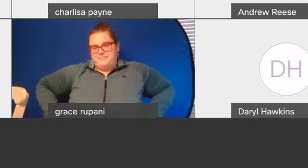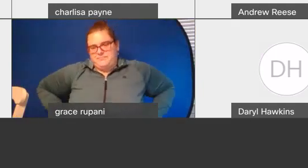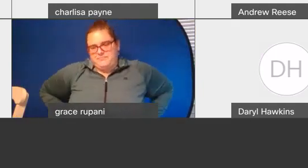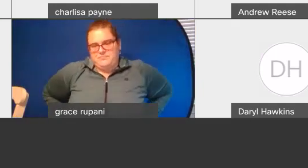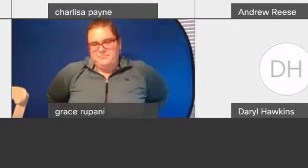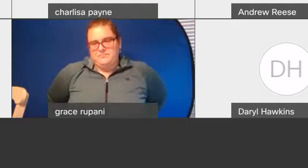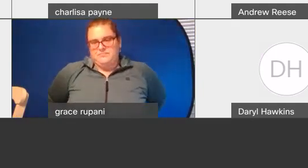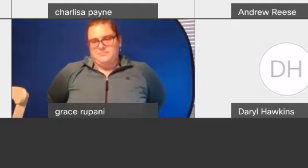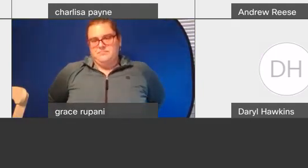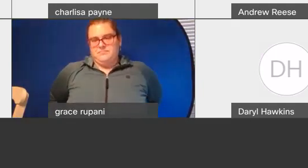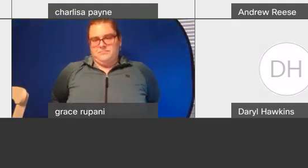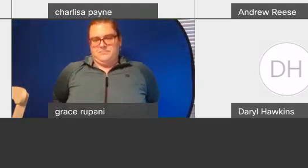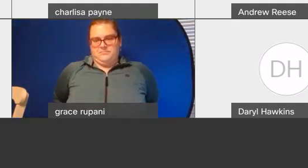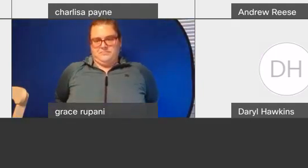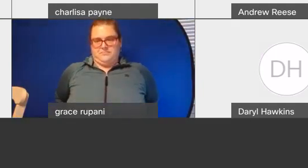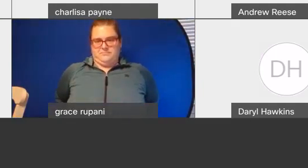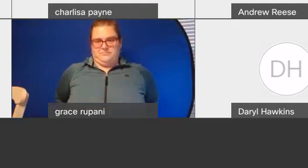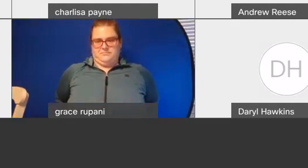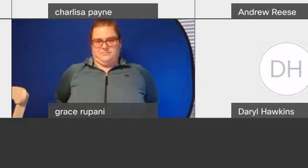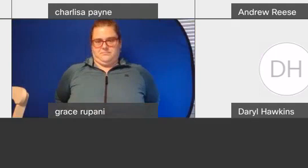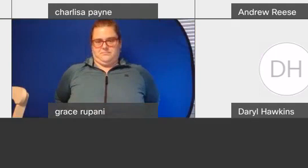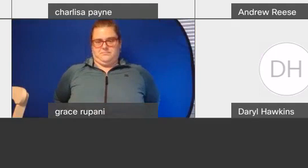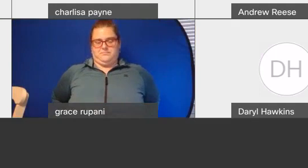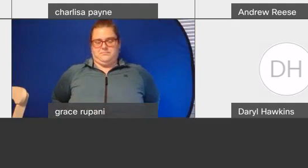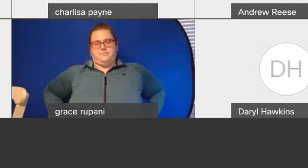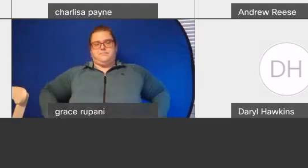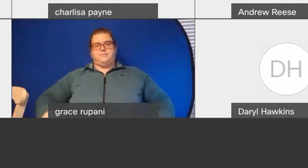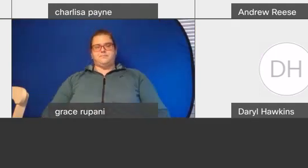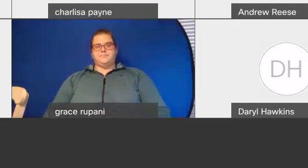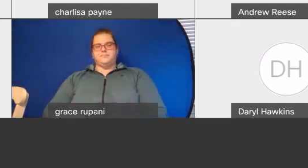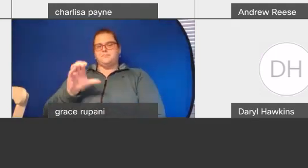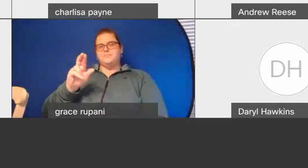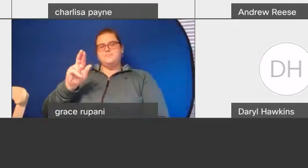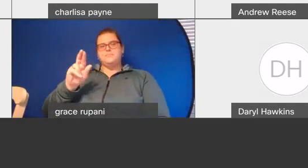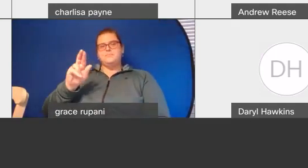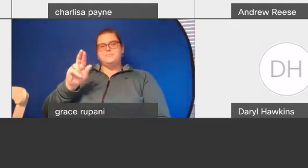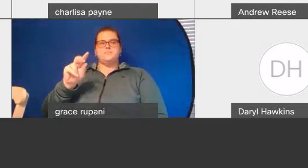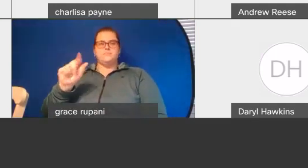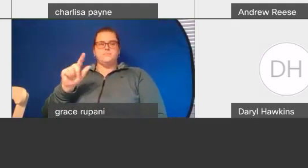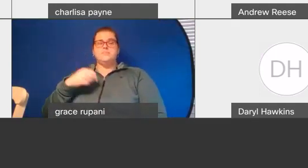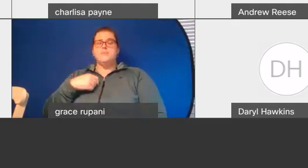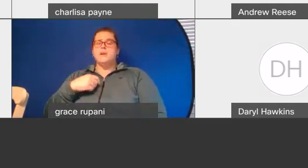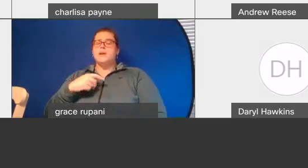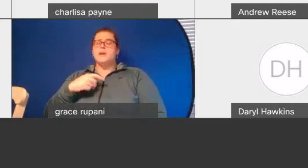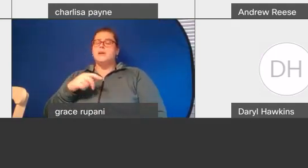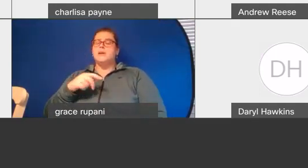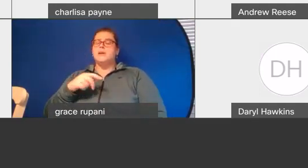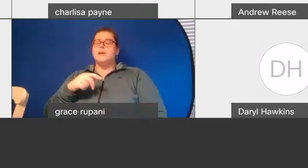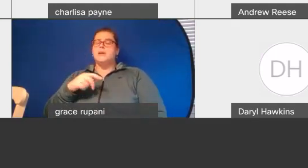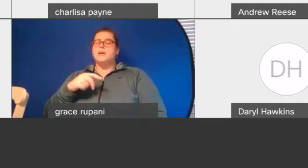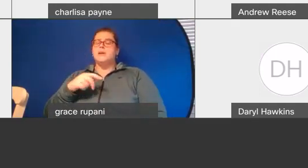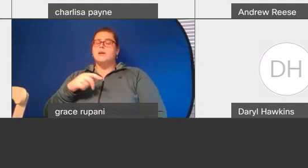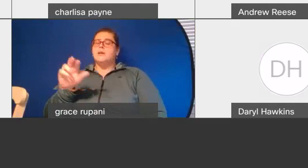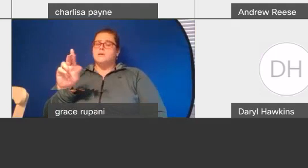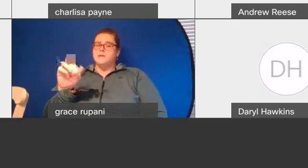Thank you. Deputy Kirk, if you can, in terms of the weekly